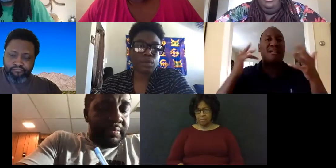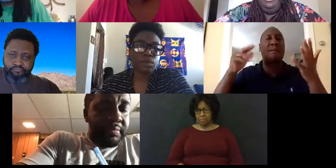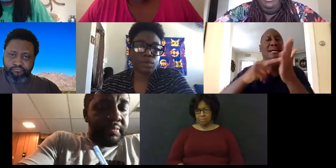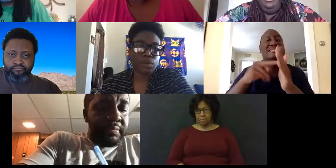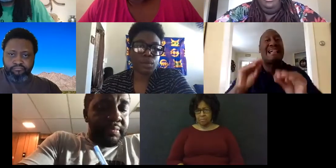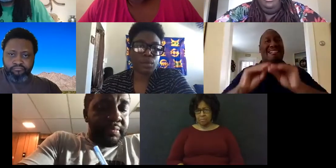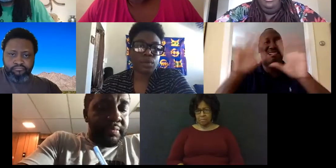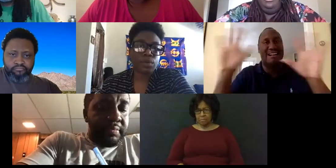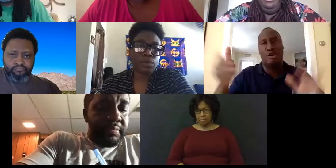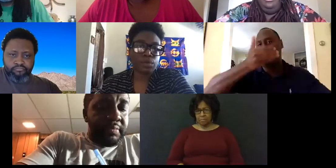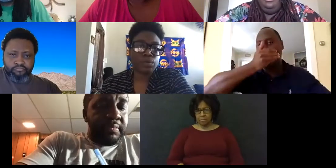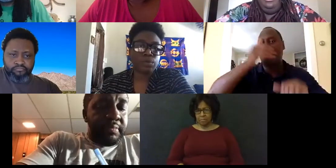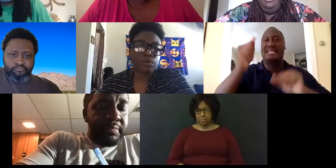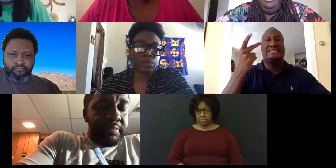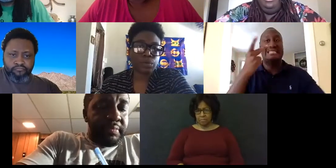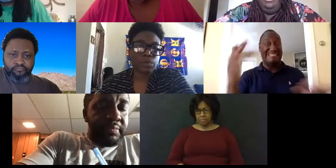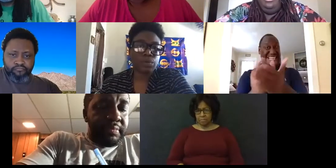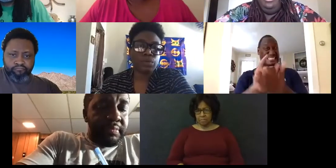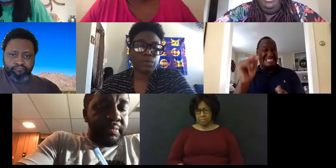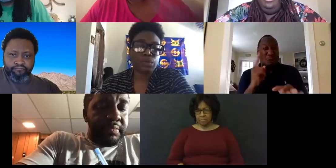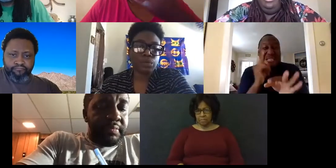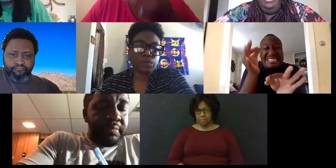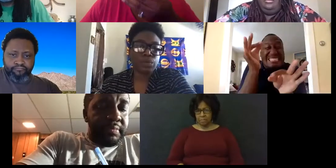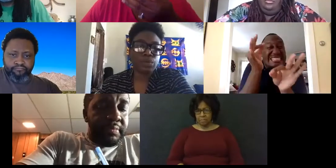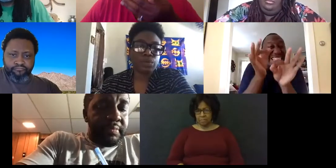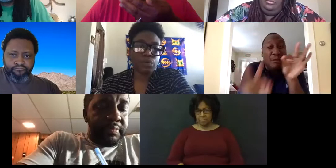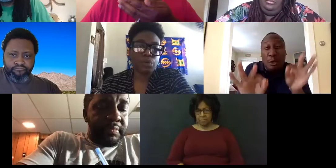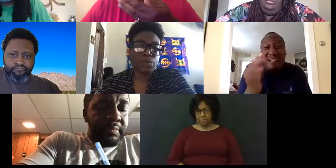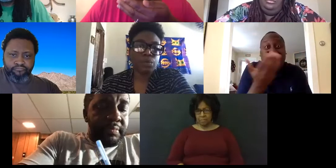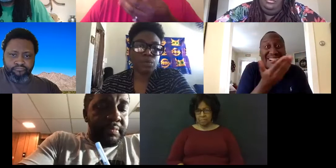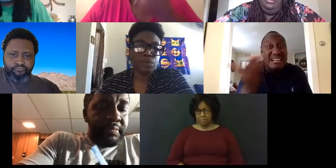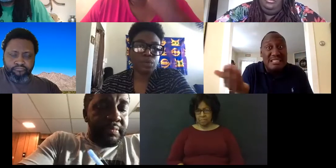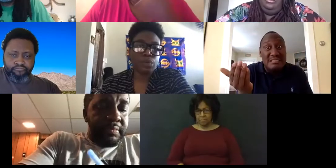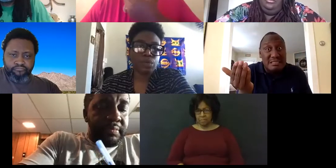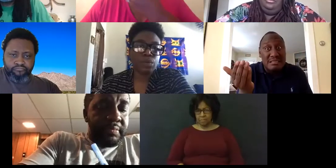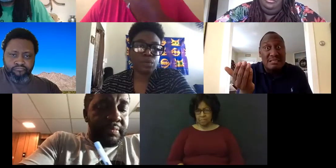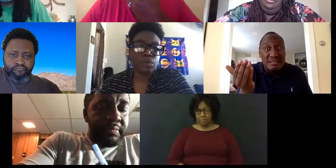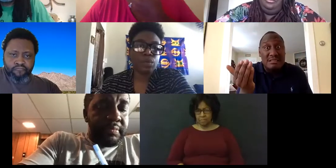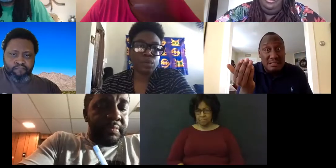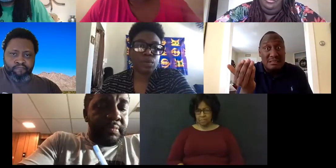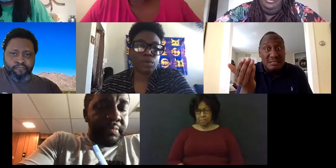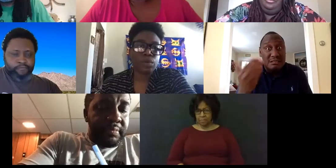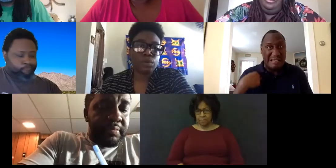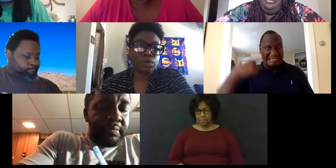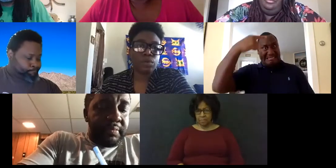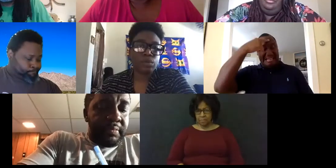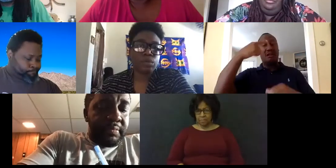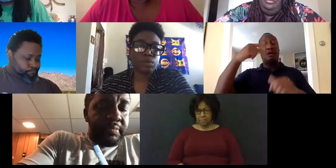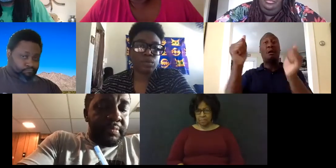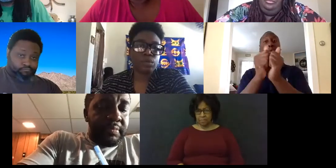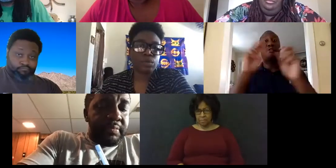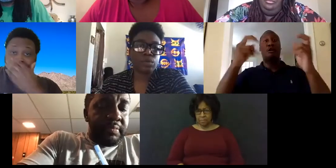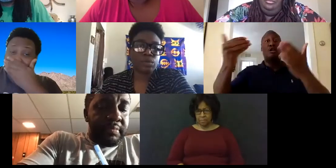and make a mask that is deaf friendly, where we can actually see a person's lip. That's an important